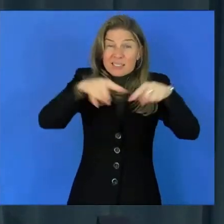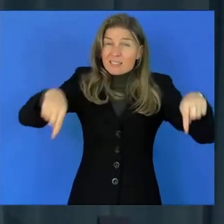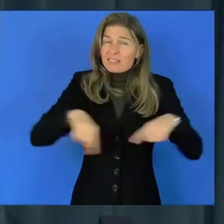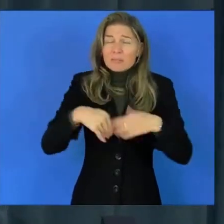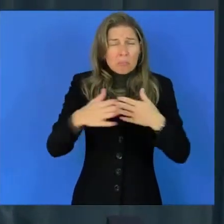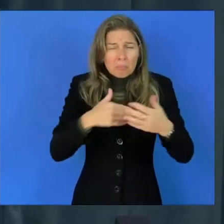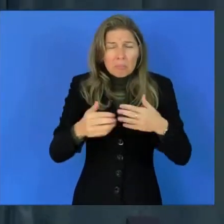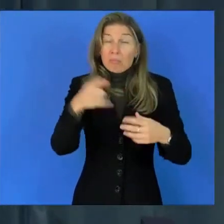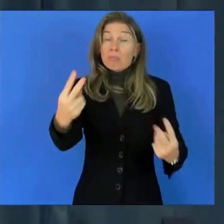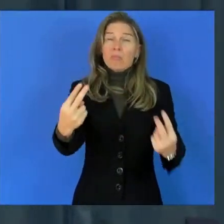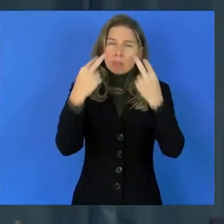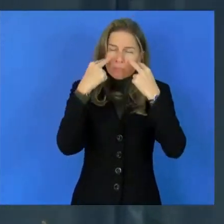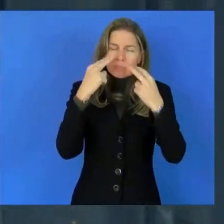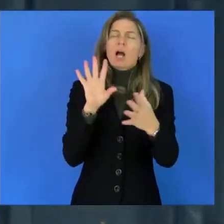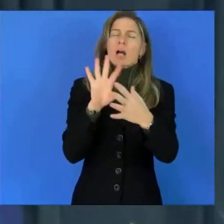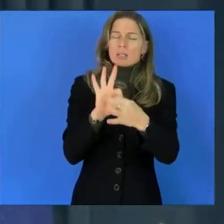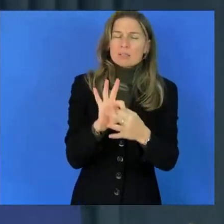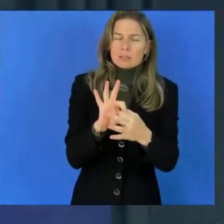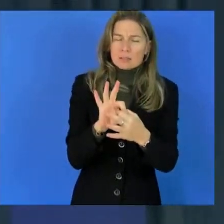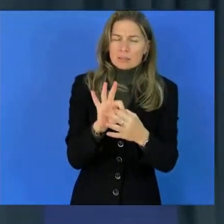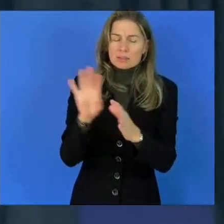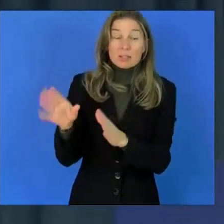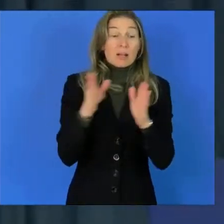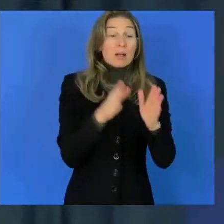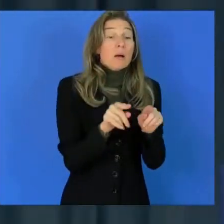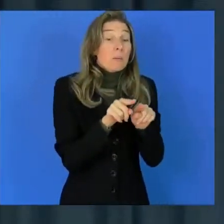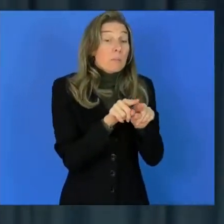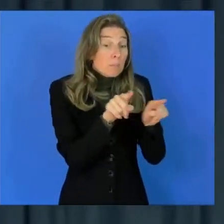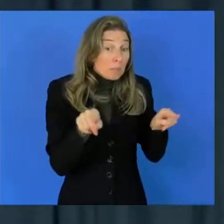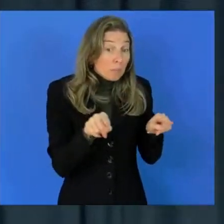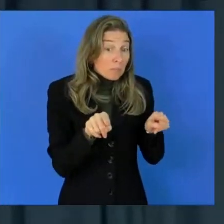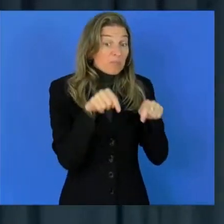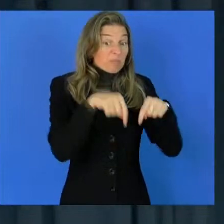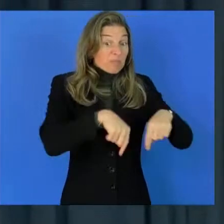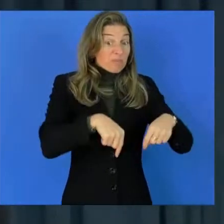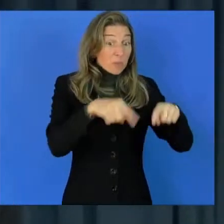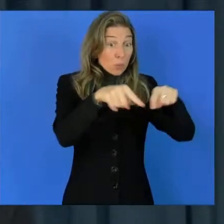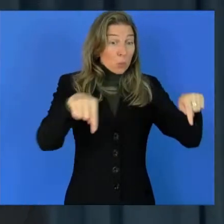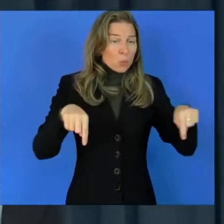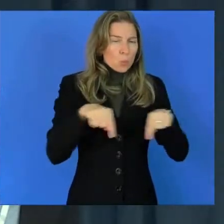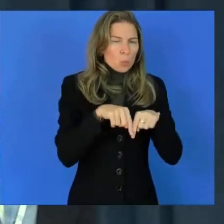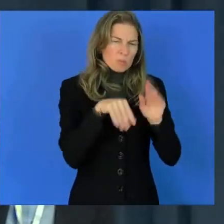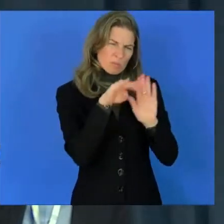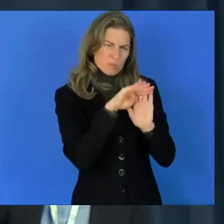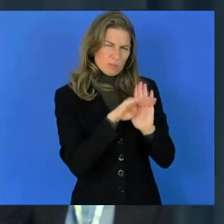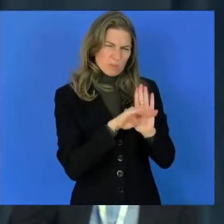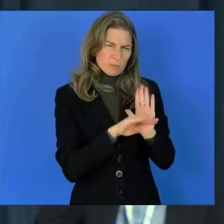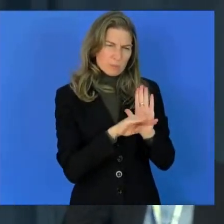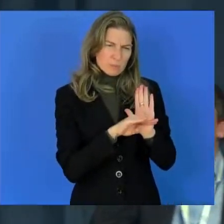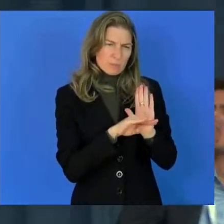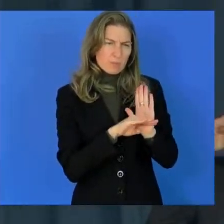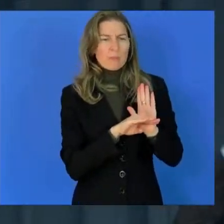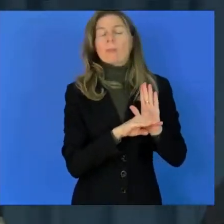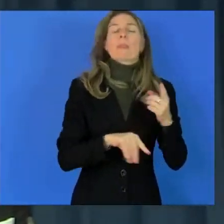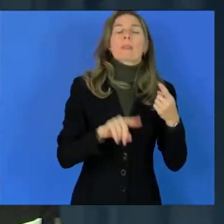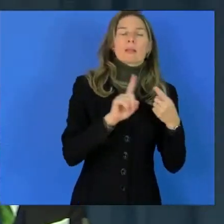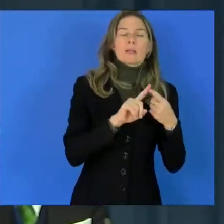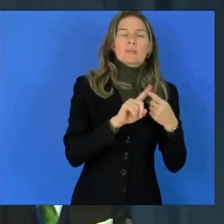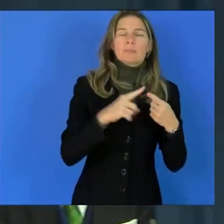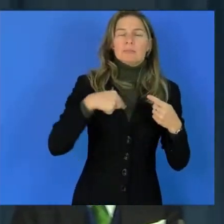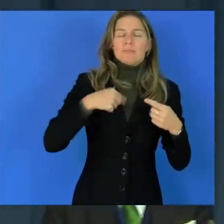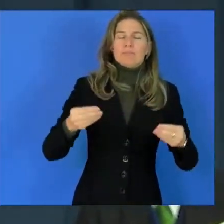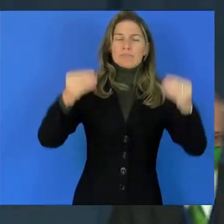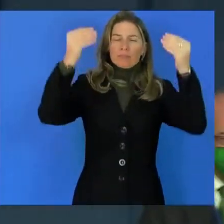who are physically here, a few housekeeping rules. For those of you who can't see, I'm holding up a white card. In your